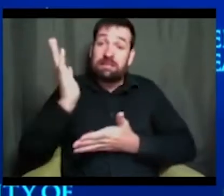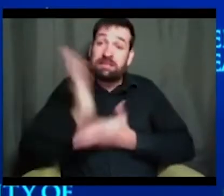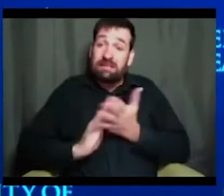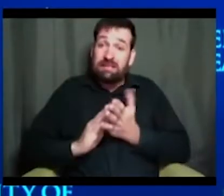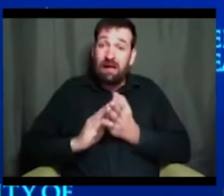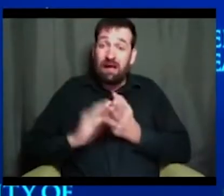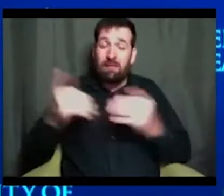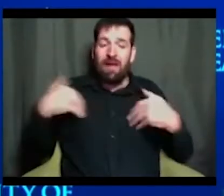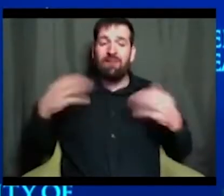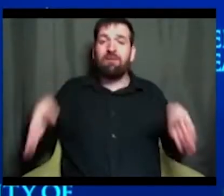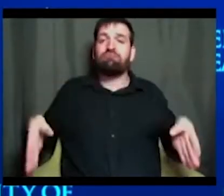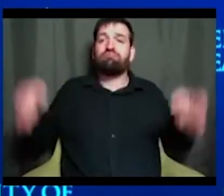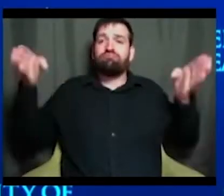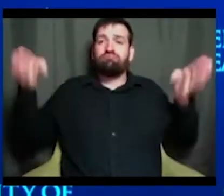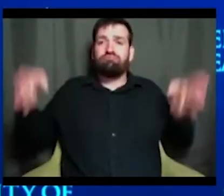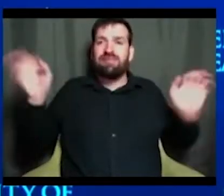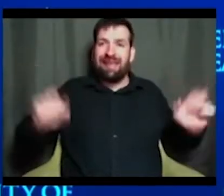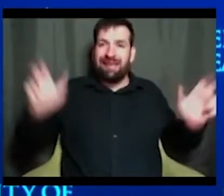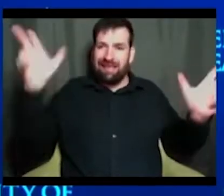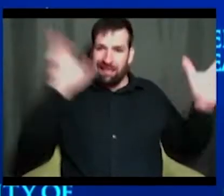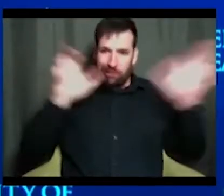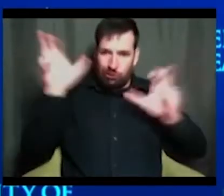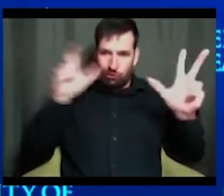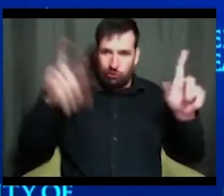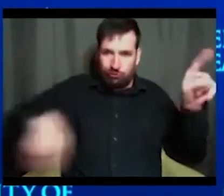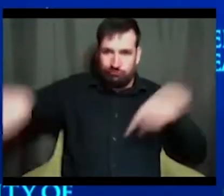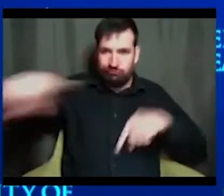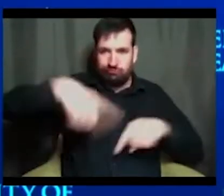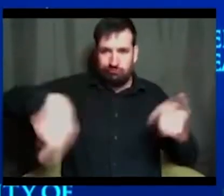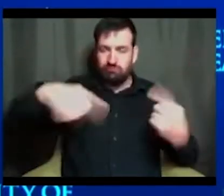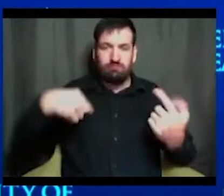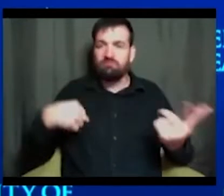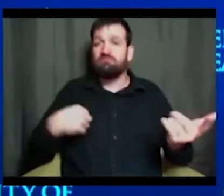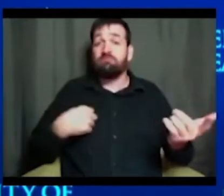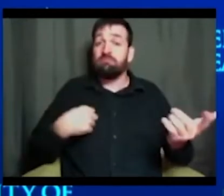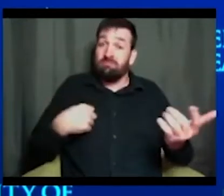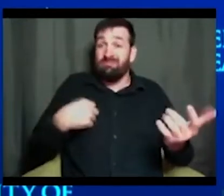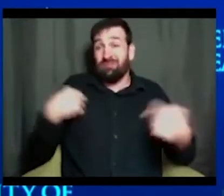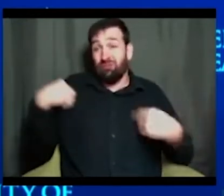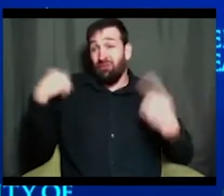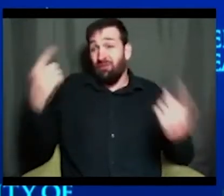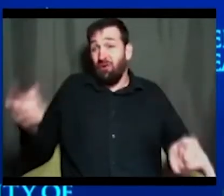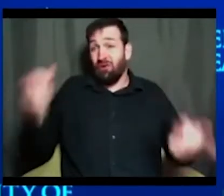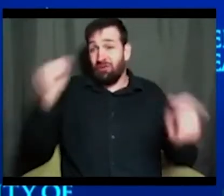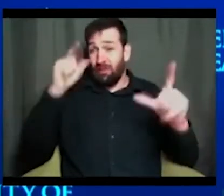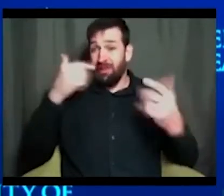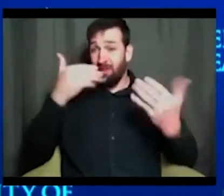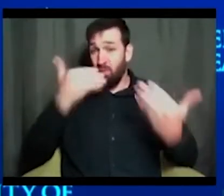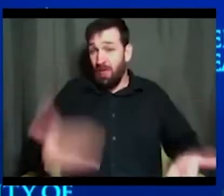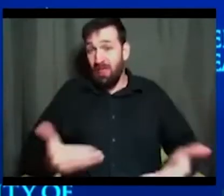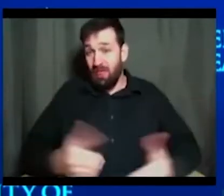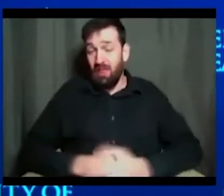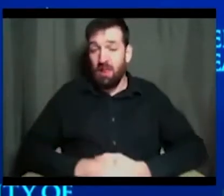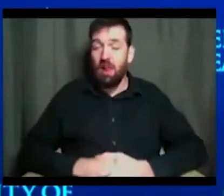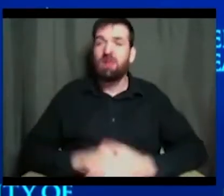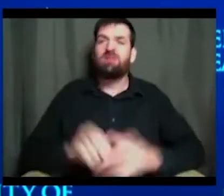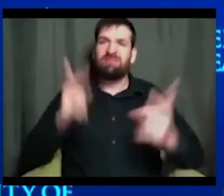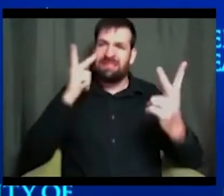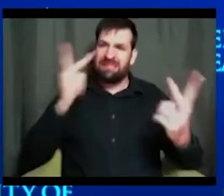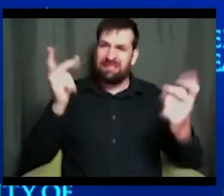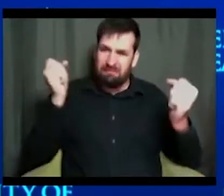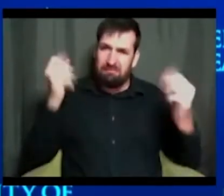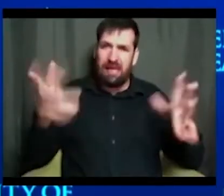can hear other people. And it's gone surprisingly well. And we have seen a lot of kids feeling